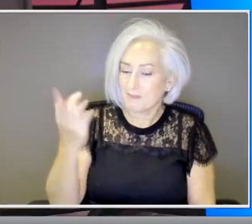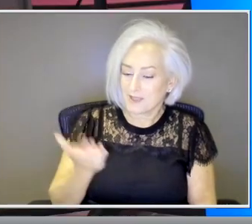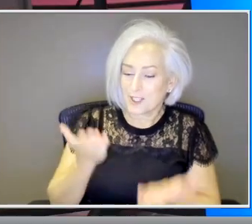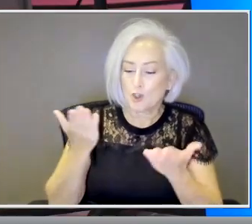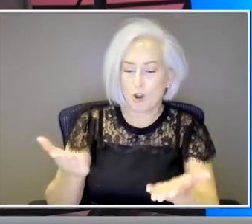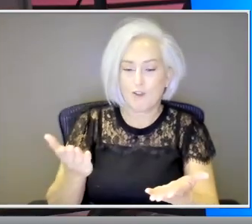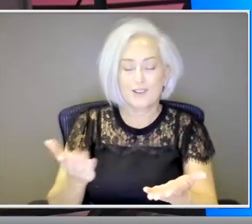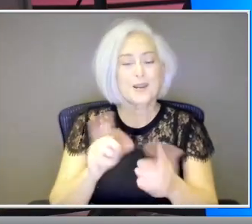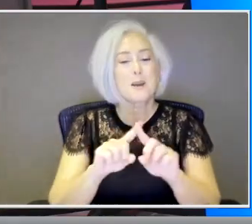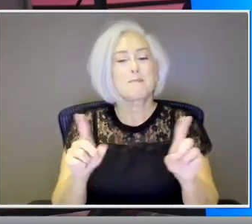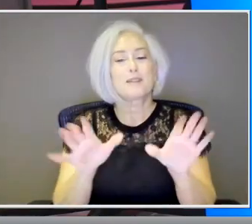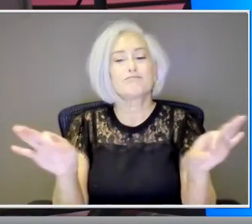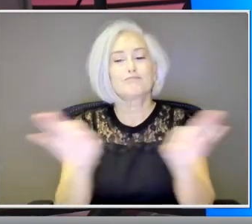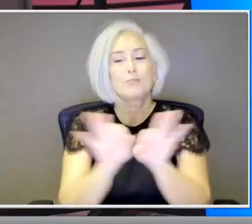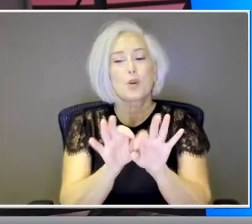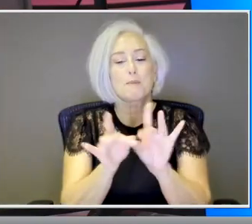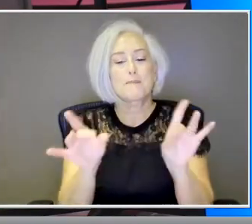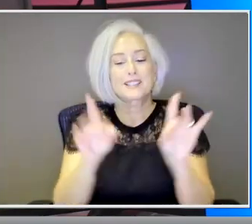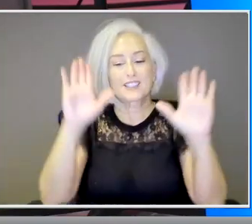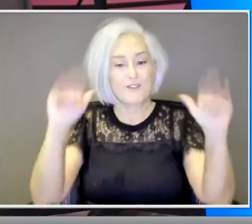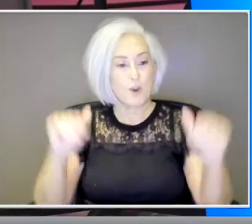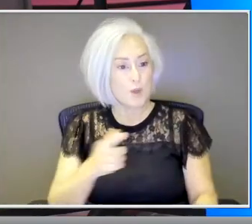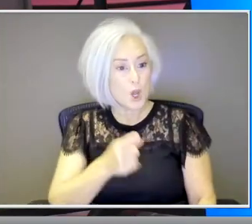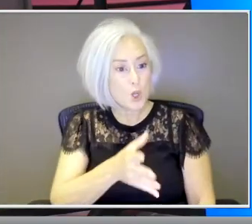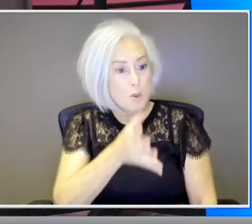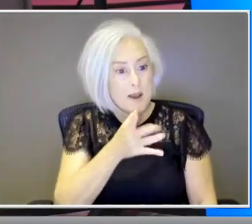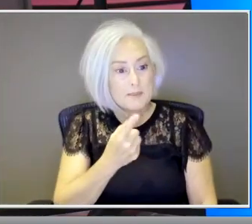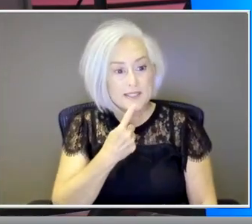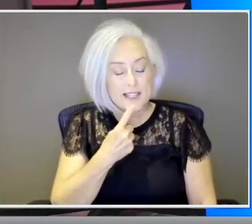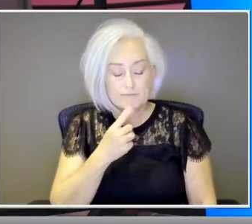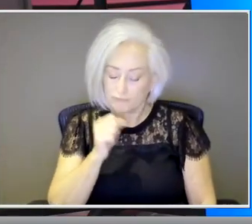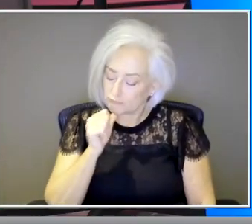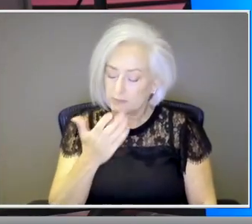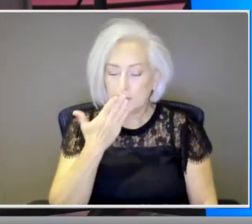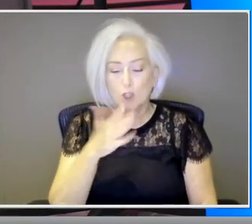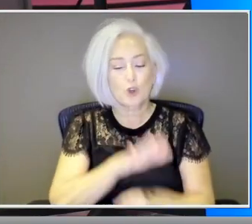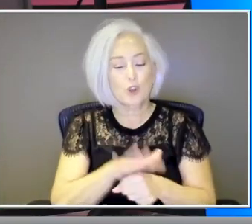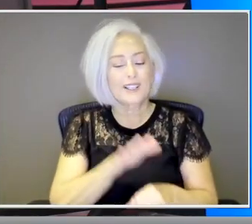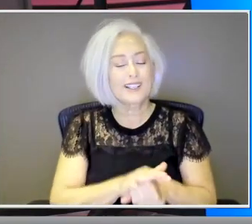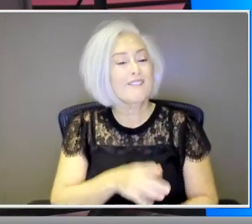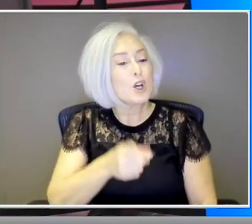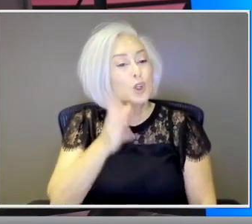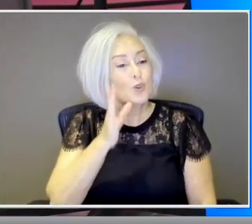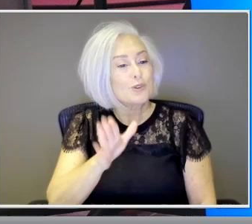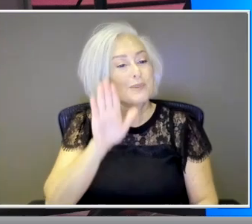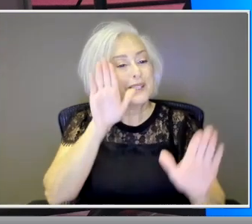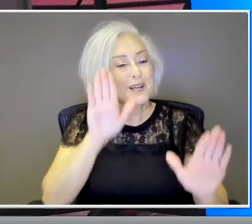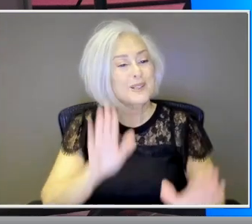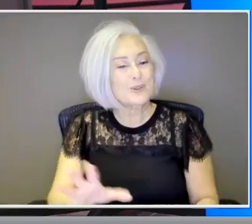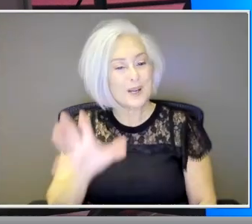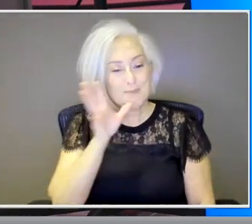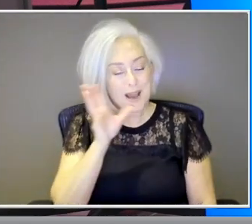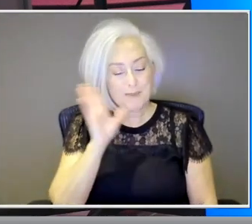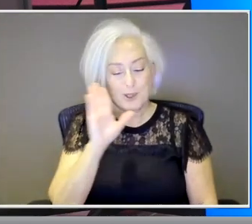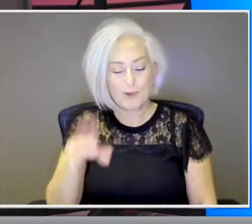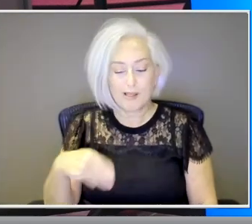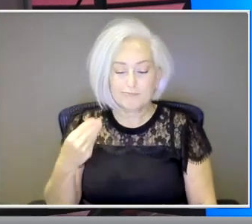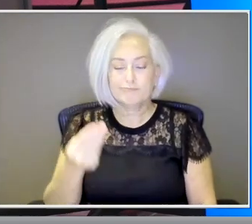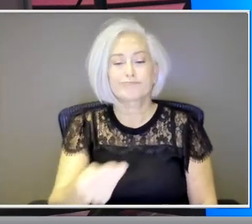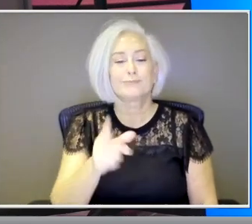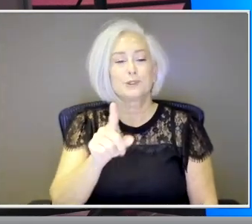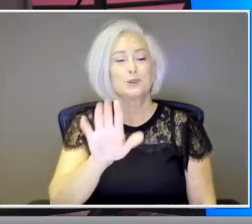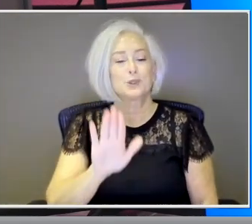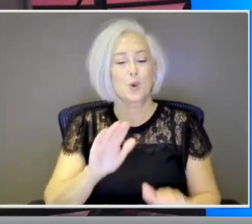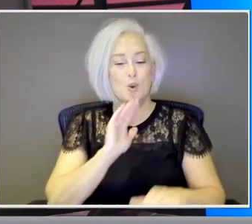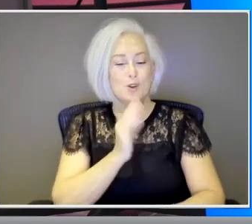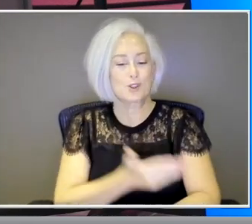mom said not good enough. Yeah. And you're going to be an amazing mom. Because you're going to pass that on to your daughter as well, that resilience. Yeah.